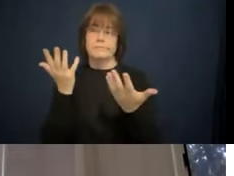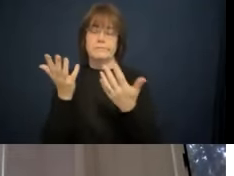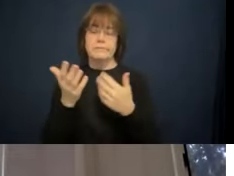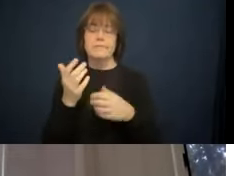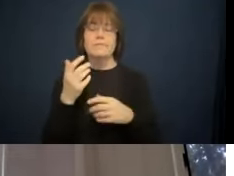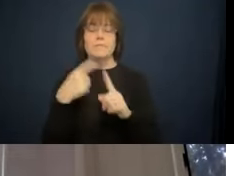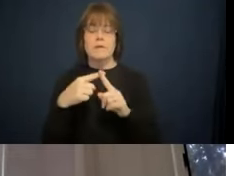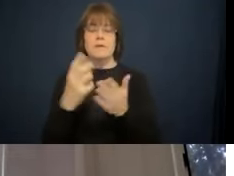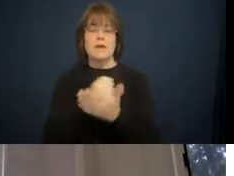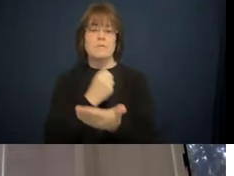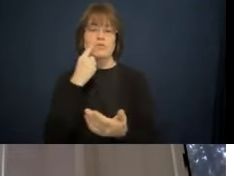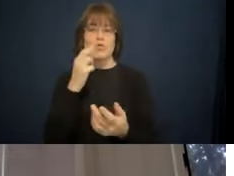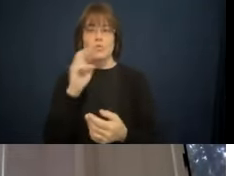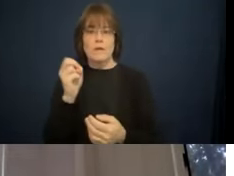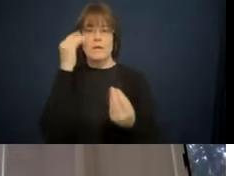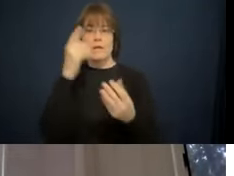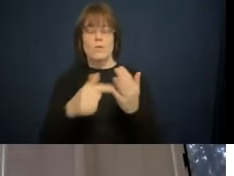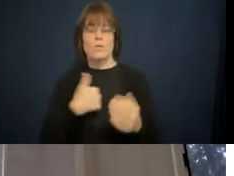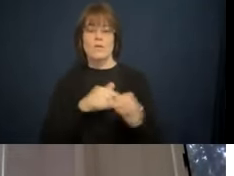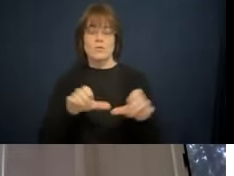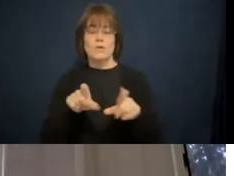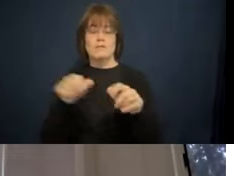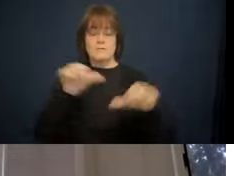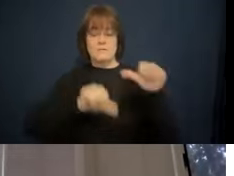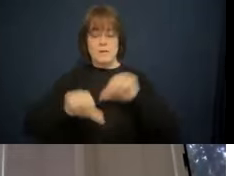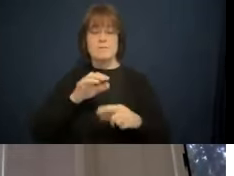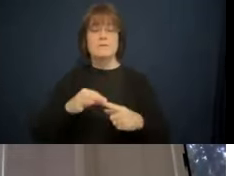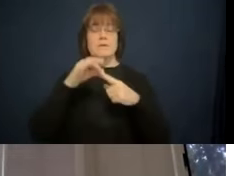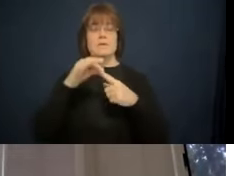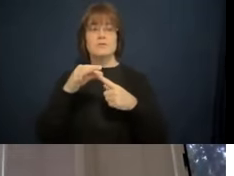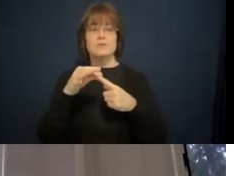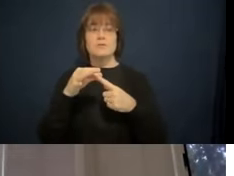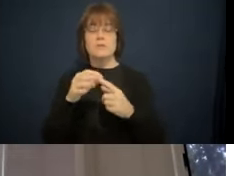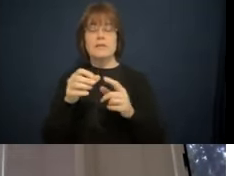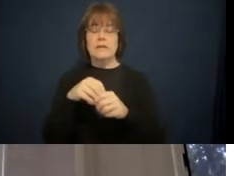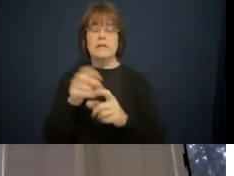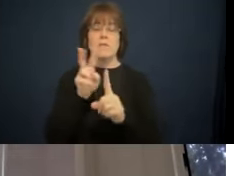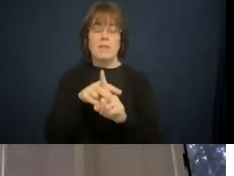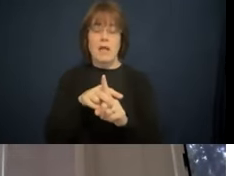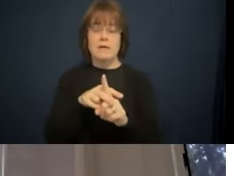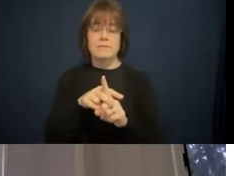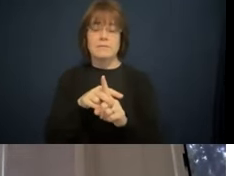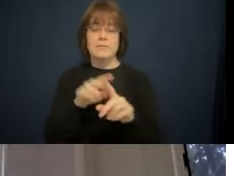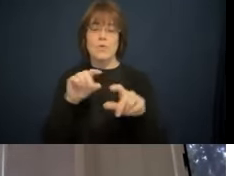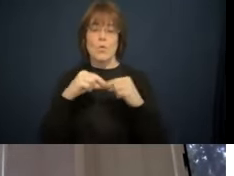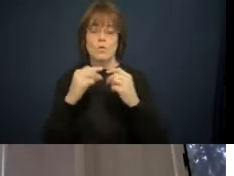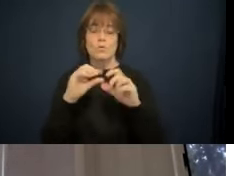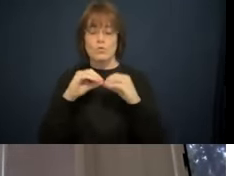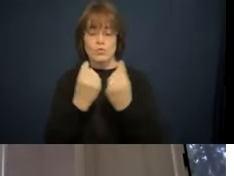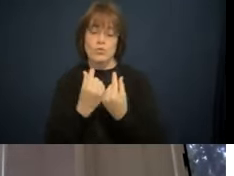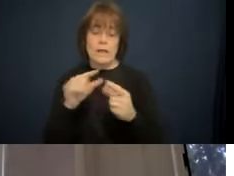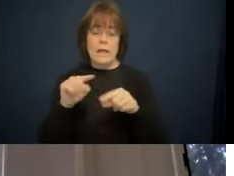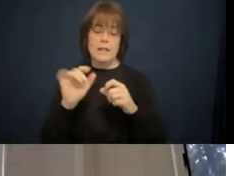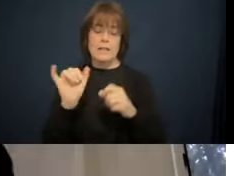and chances to rethink what we're doing as a science, and especially in an applied organization like KGS, how we're helping to benefit